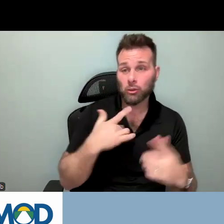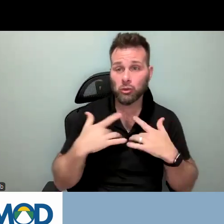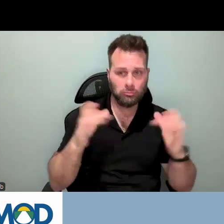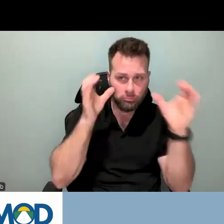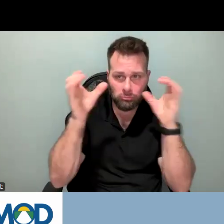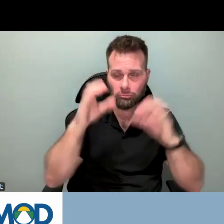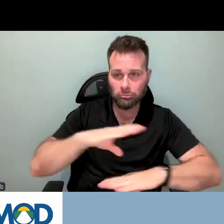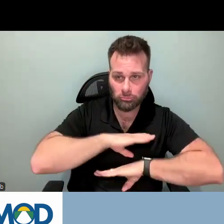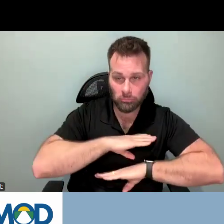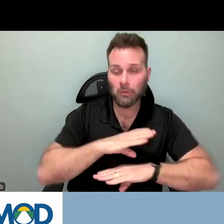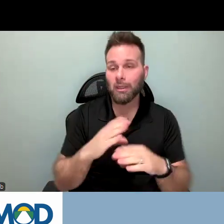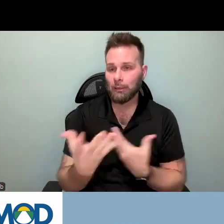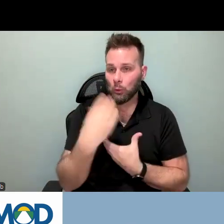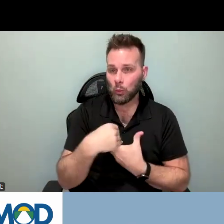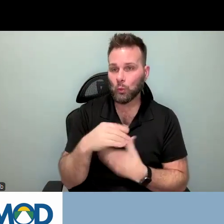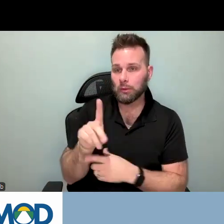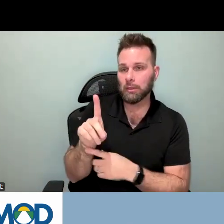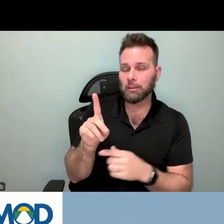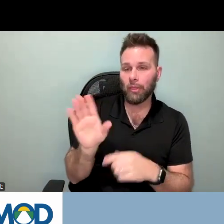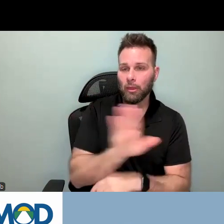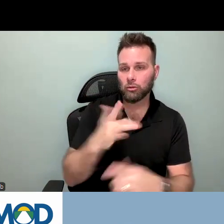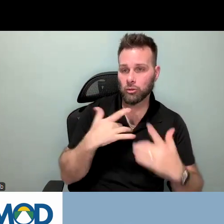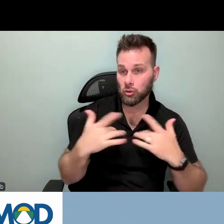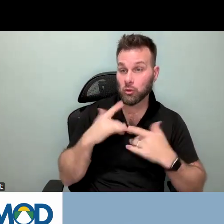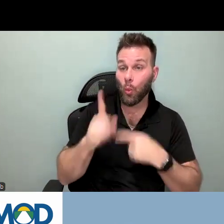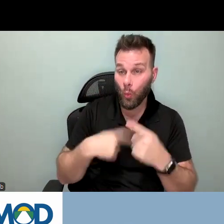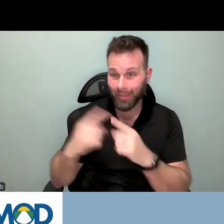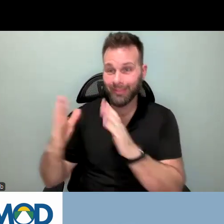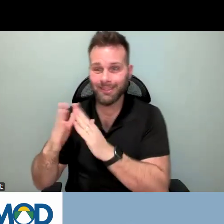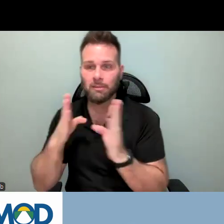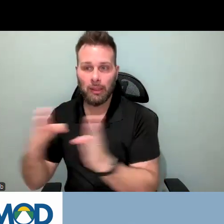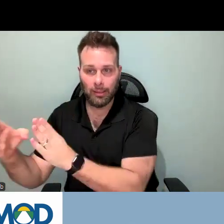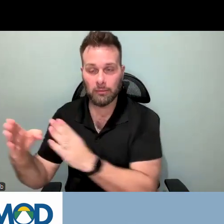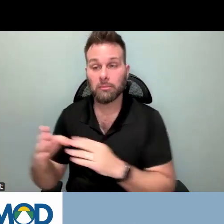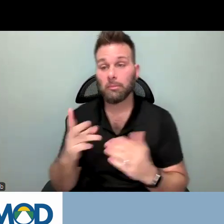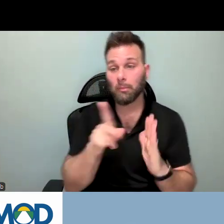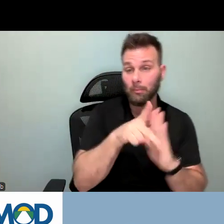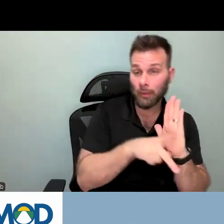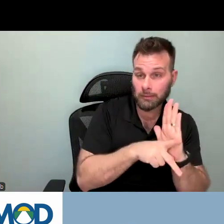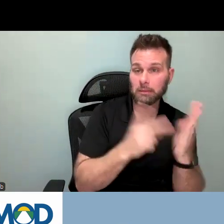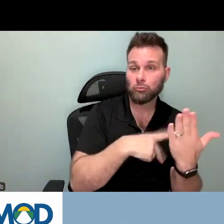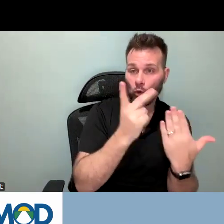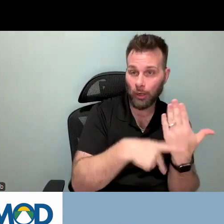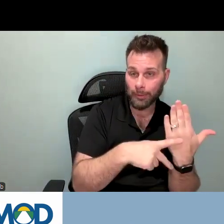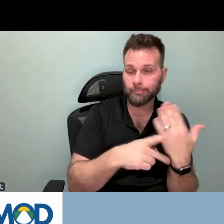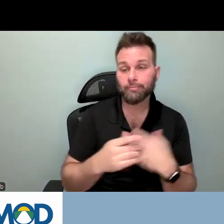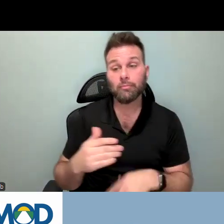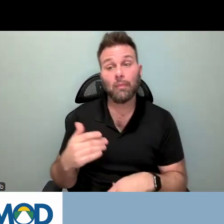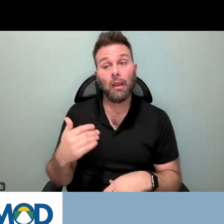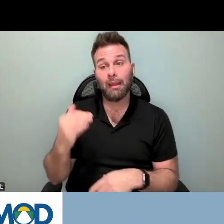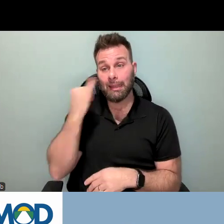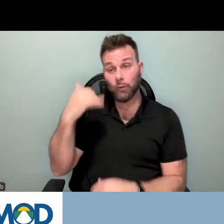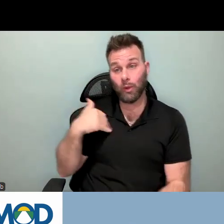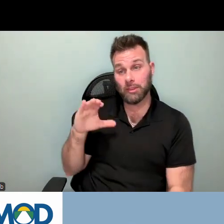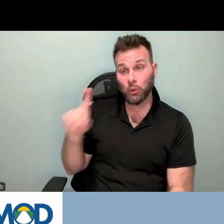with disabilities are taken into account in municipal planning, policies, and programming. By having a local COD, a community